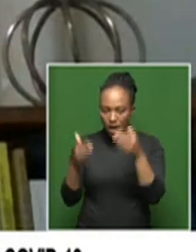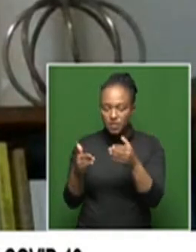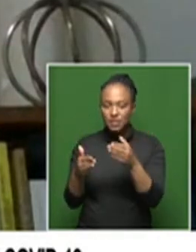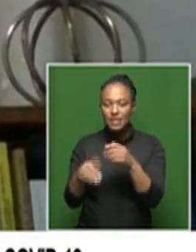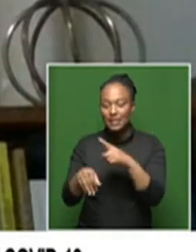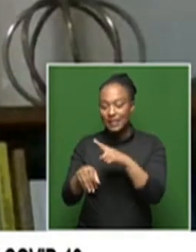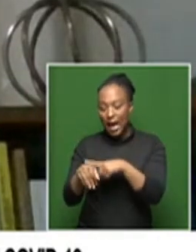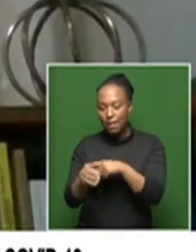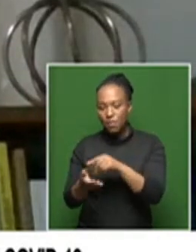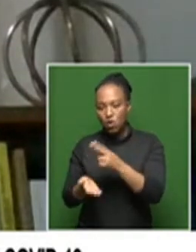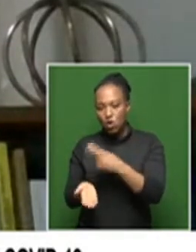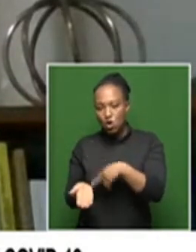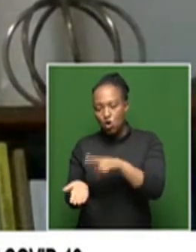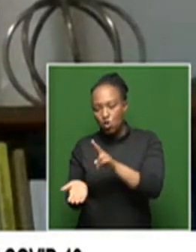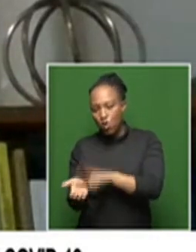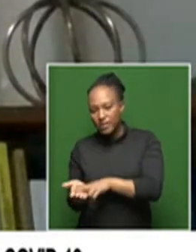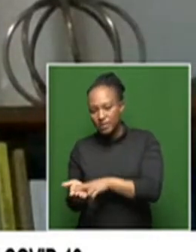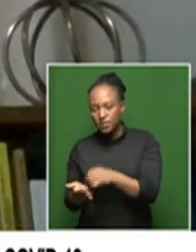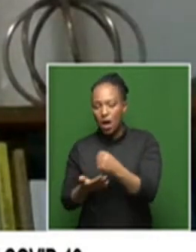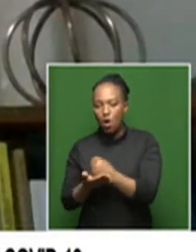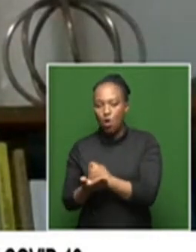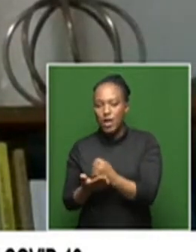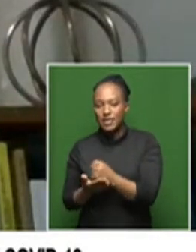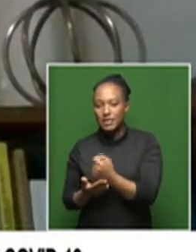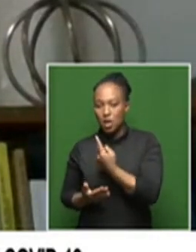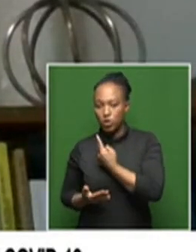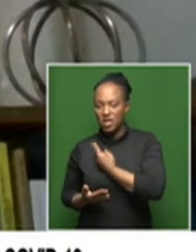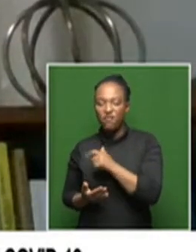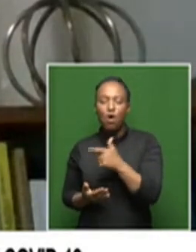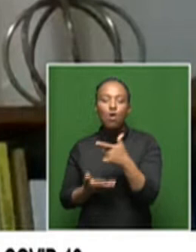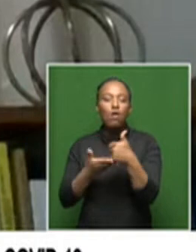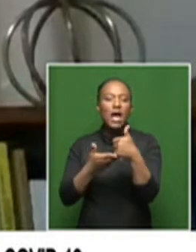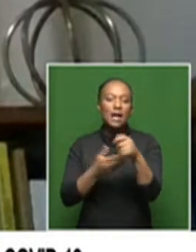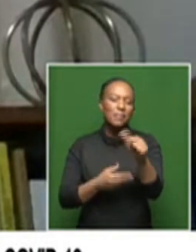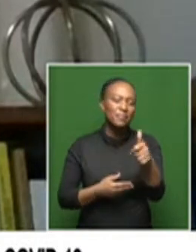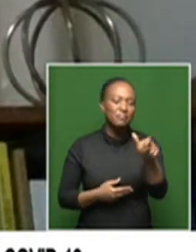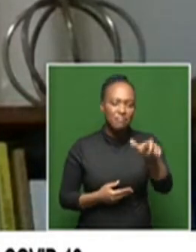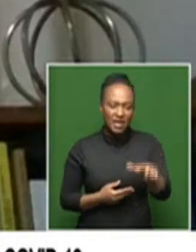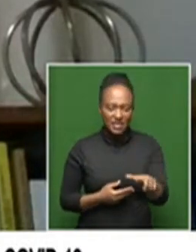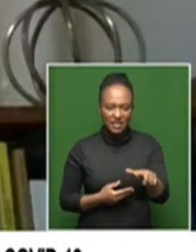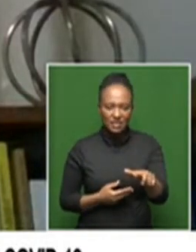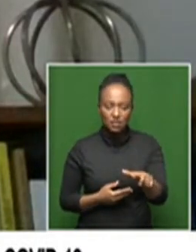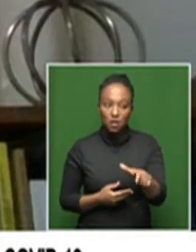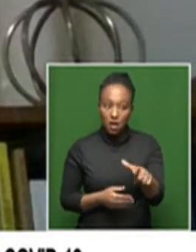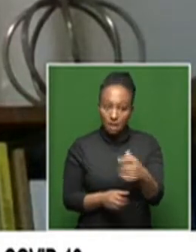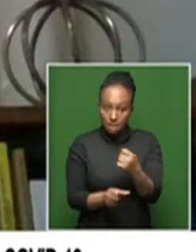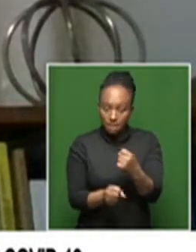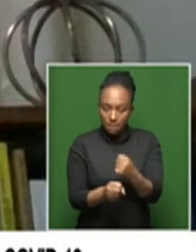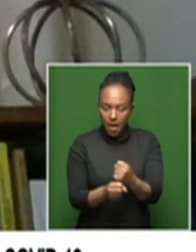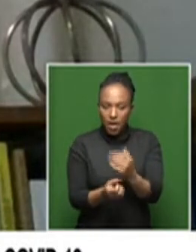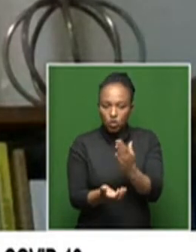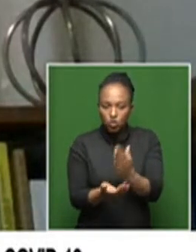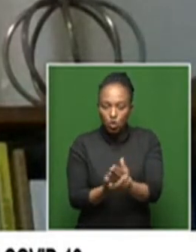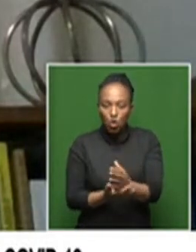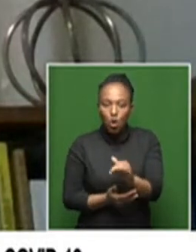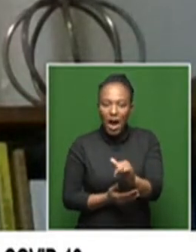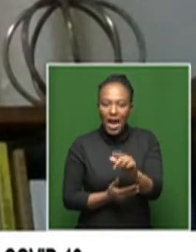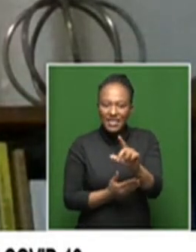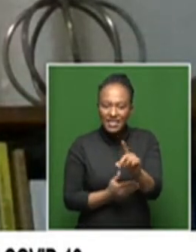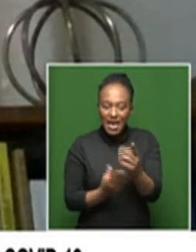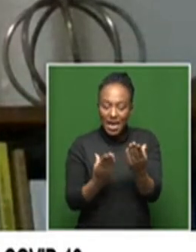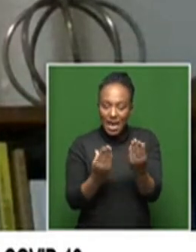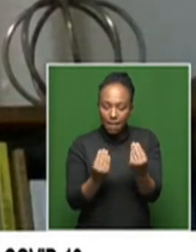or when you register somebody or assisting somebody to register, that you ensure that you capture the ID number